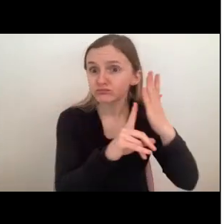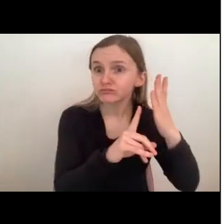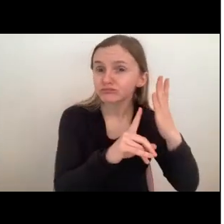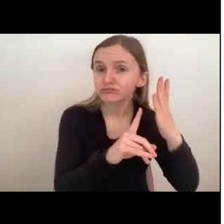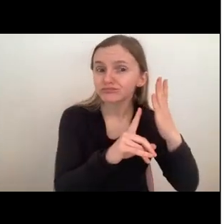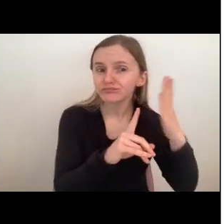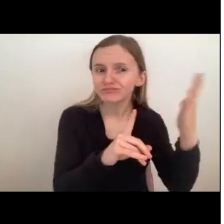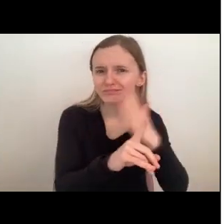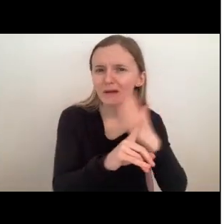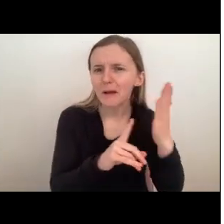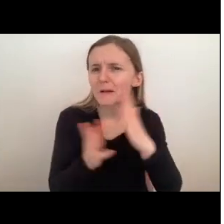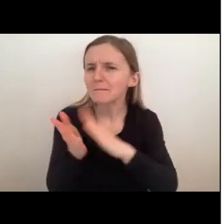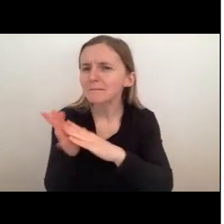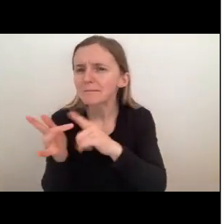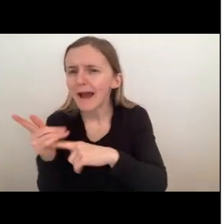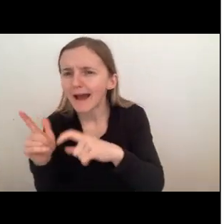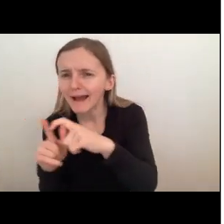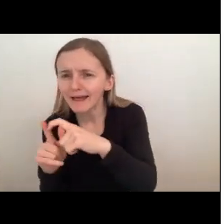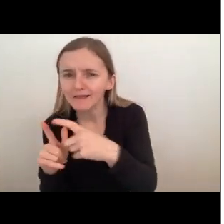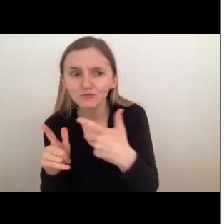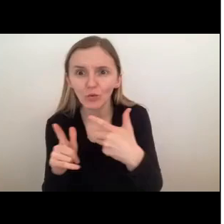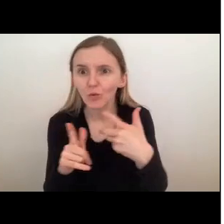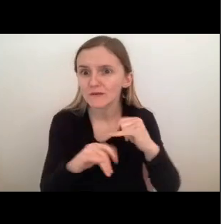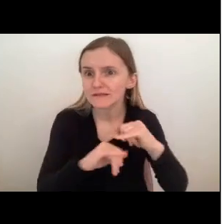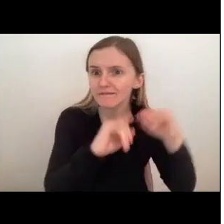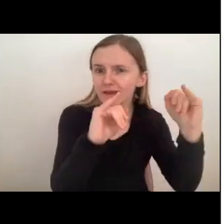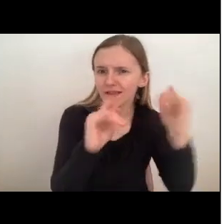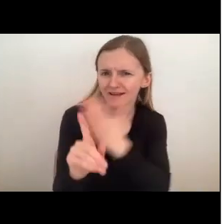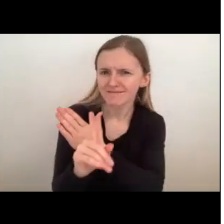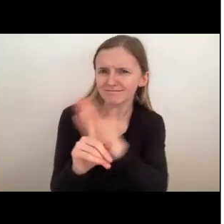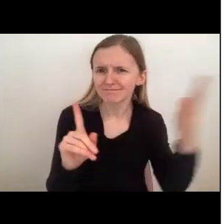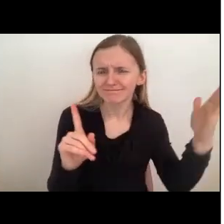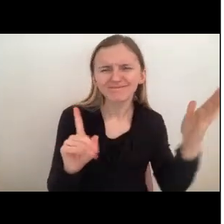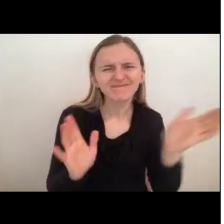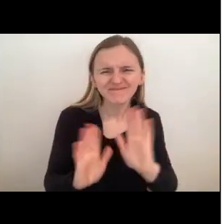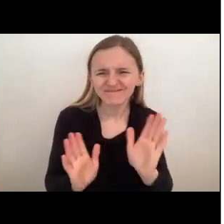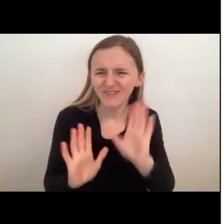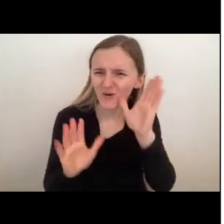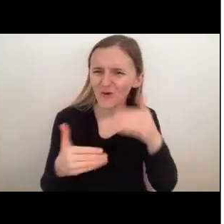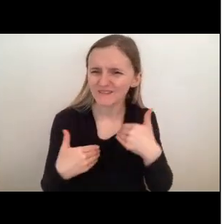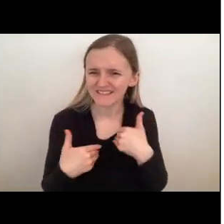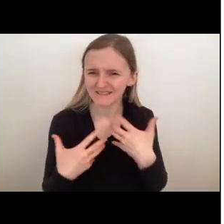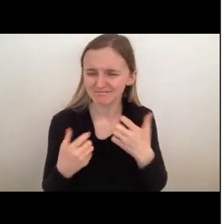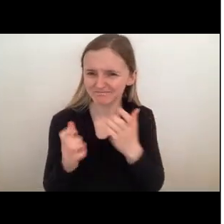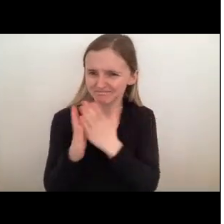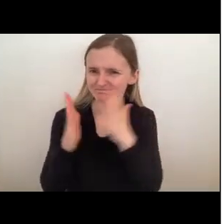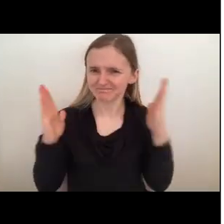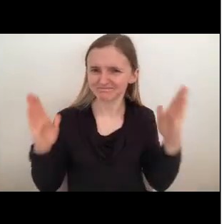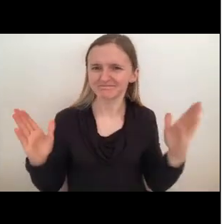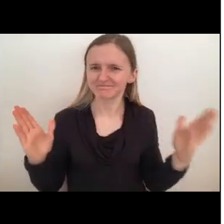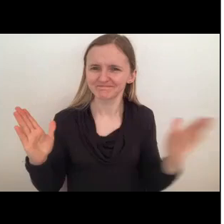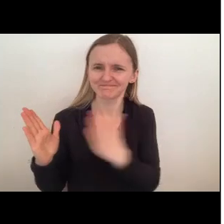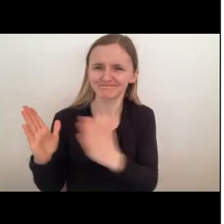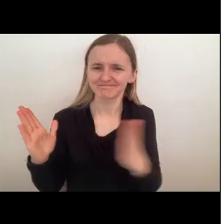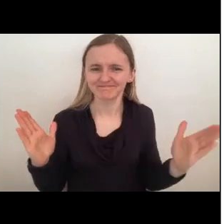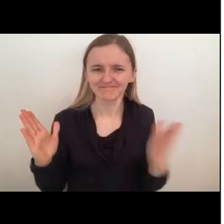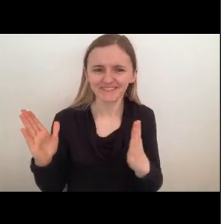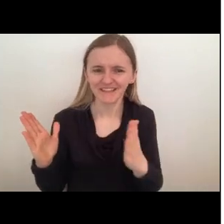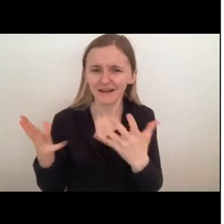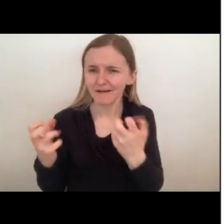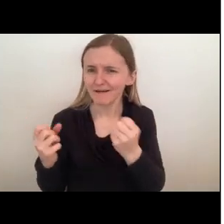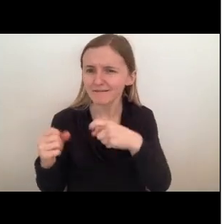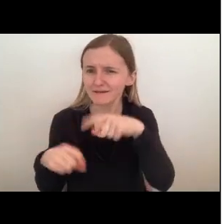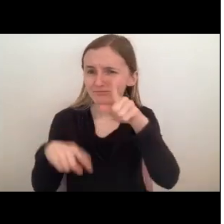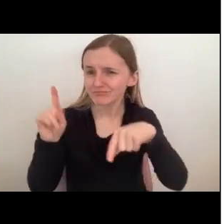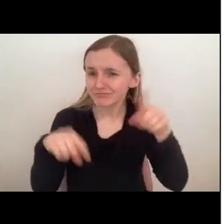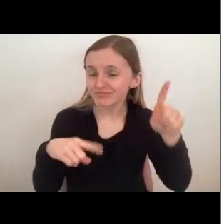or ADHD, in terms of it being a linear concept. So how our children present will vary massively from day to